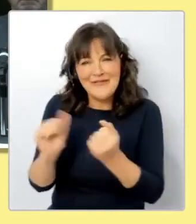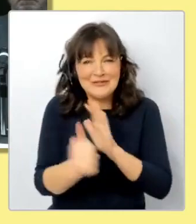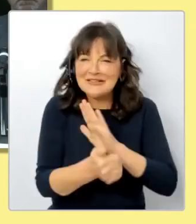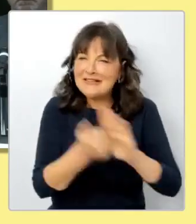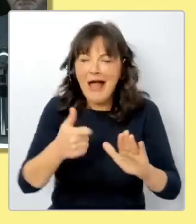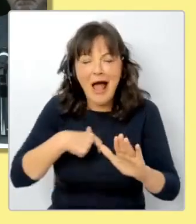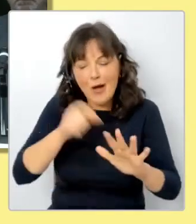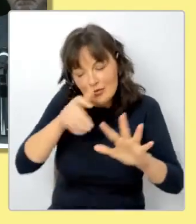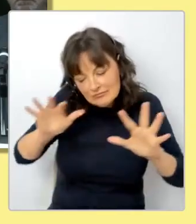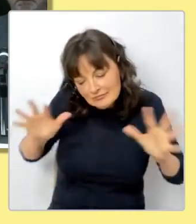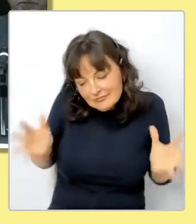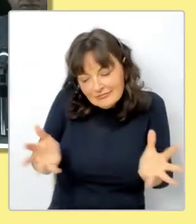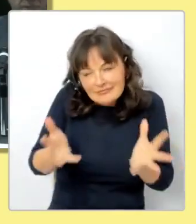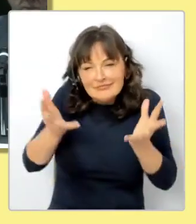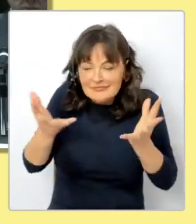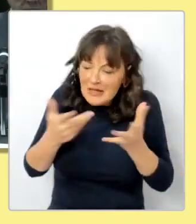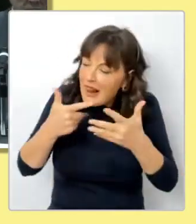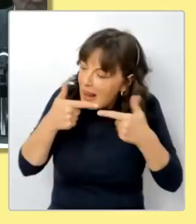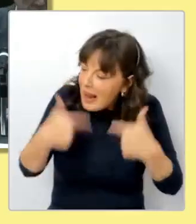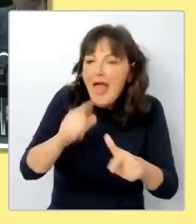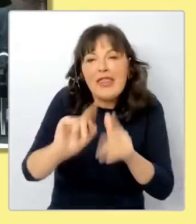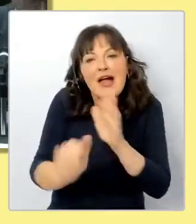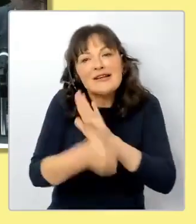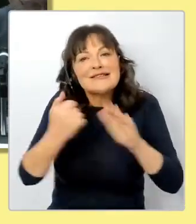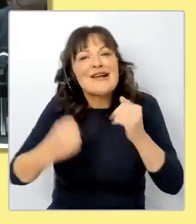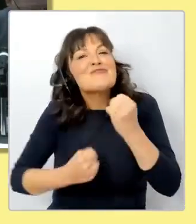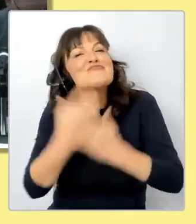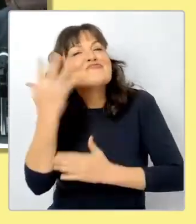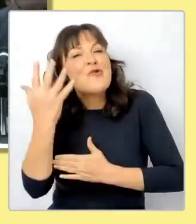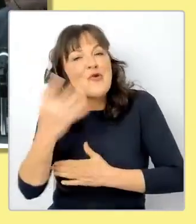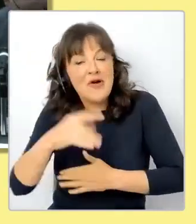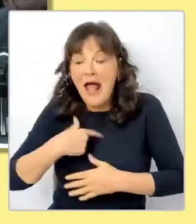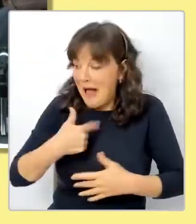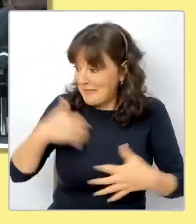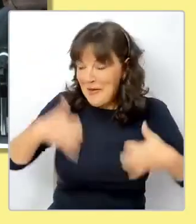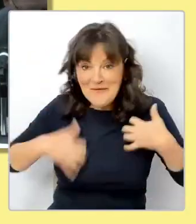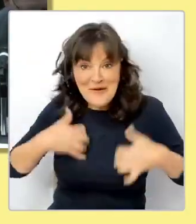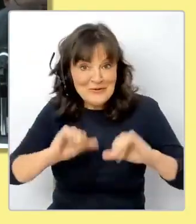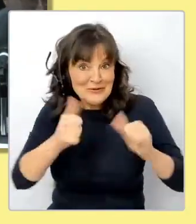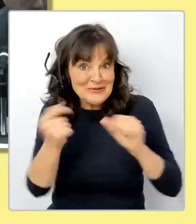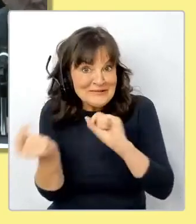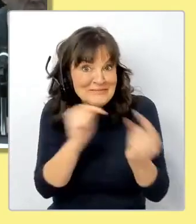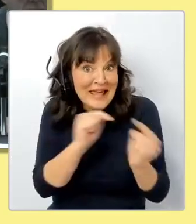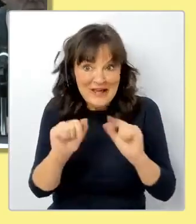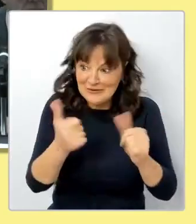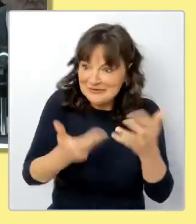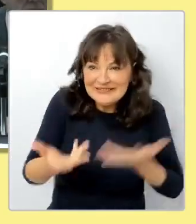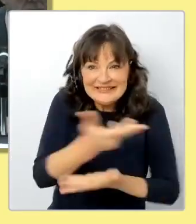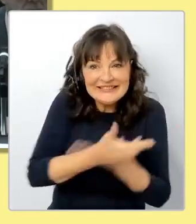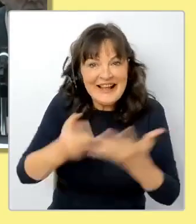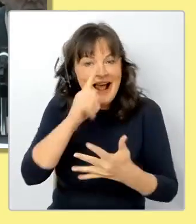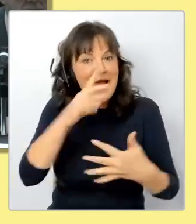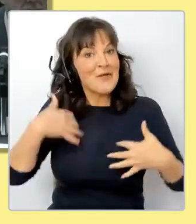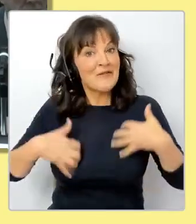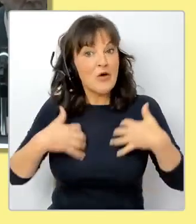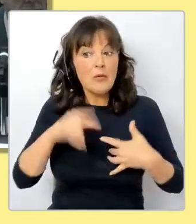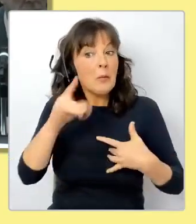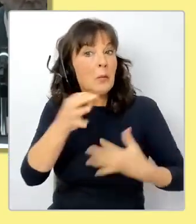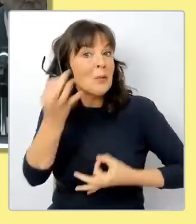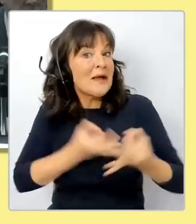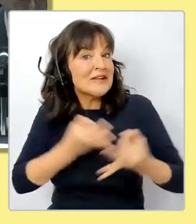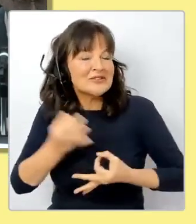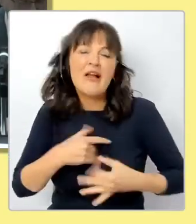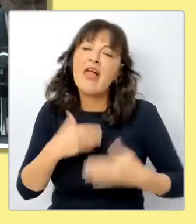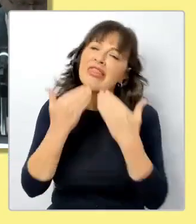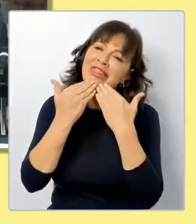that talent. So look, I look forward to a really engaging debate, a really engaging discussion. I look forward to your questions, and thank you so much